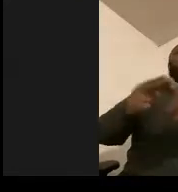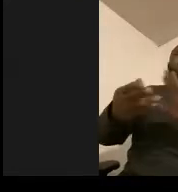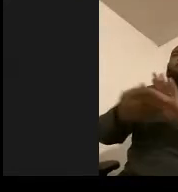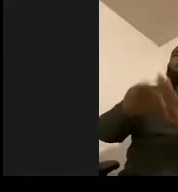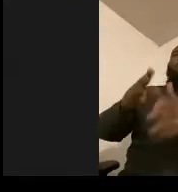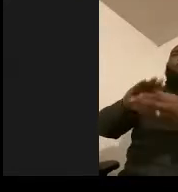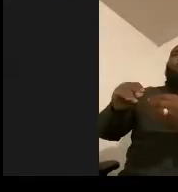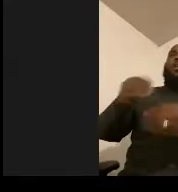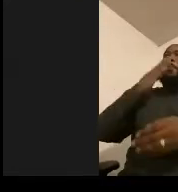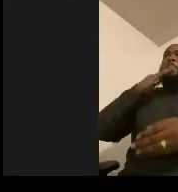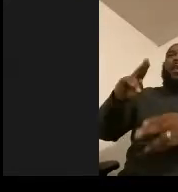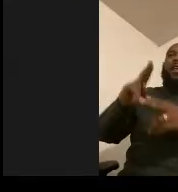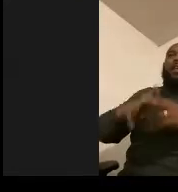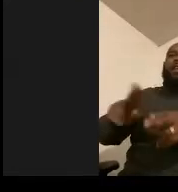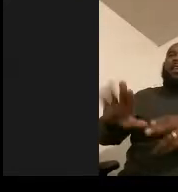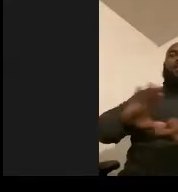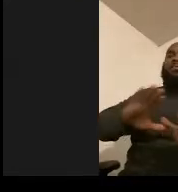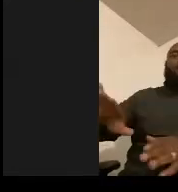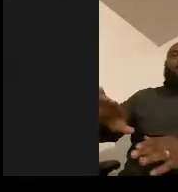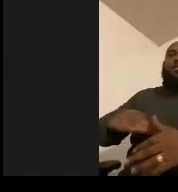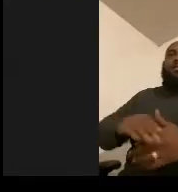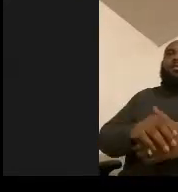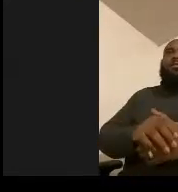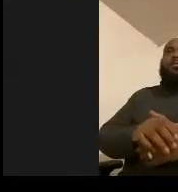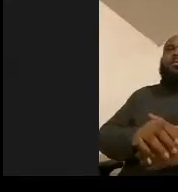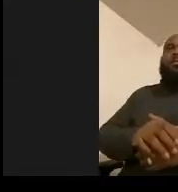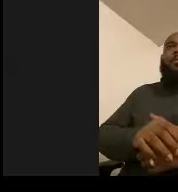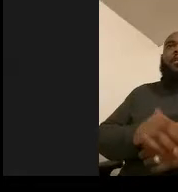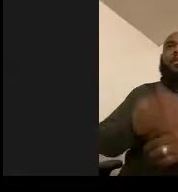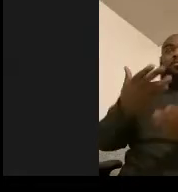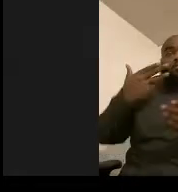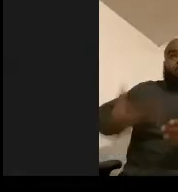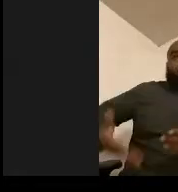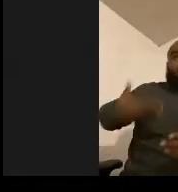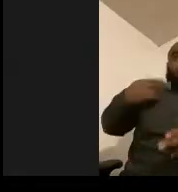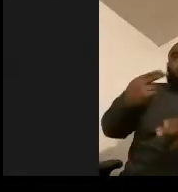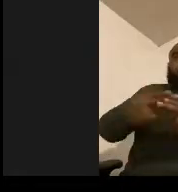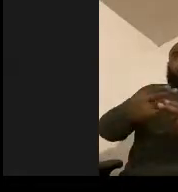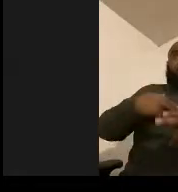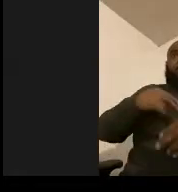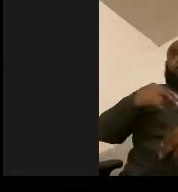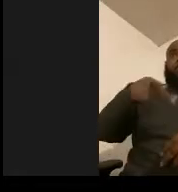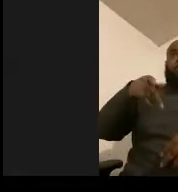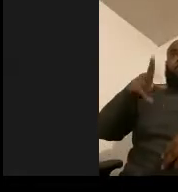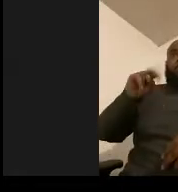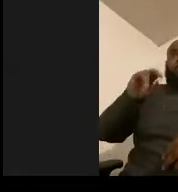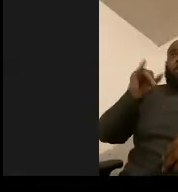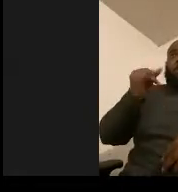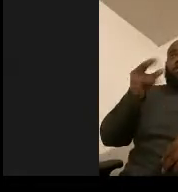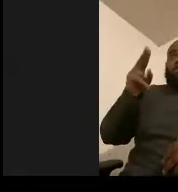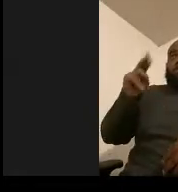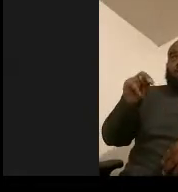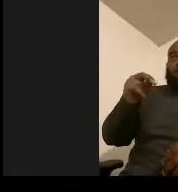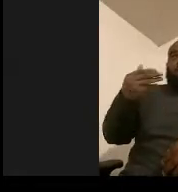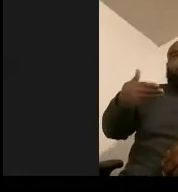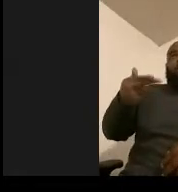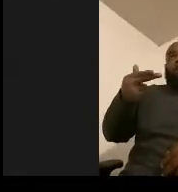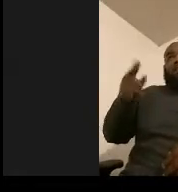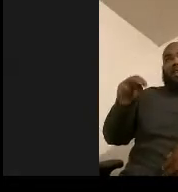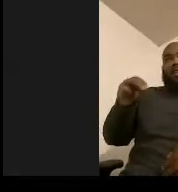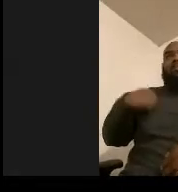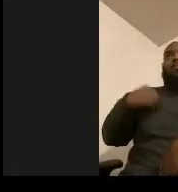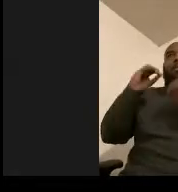people actually try to move. And so just to introduce myself, I'm Pranav Johnny. I use he, him pronouns. I teach at Ohio